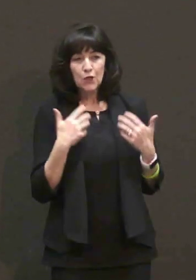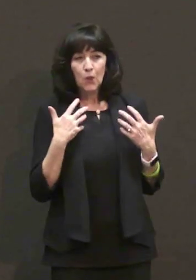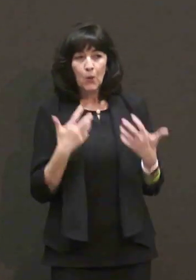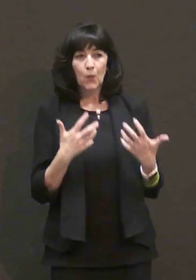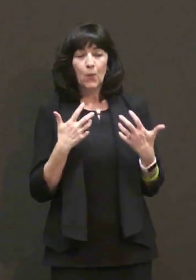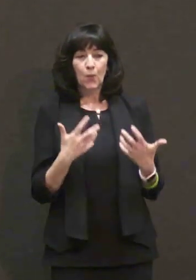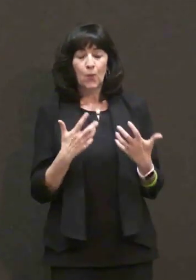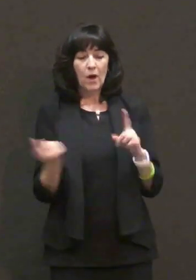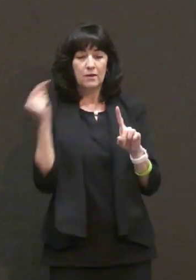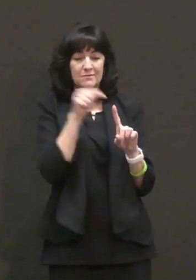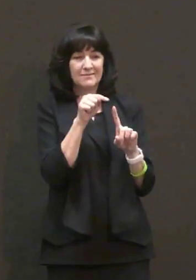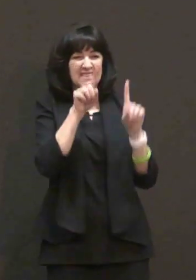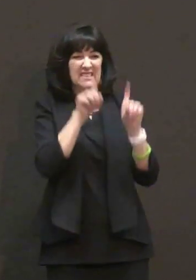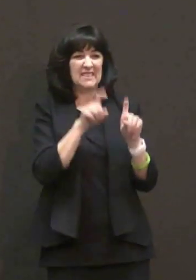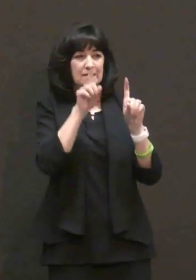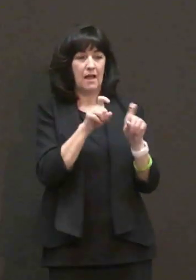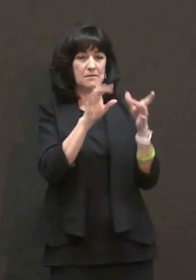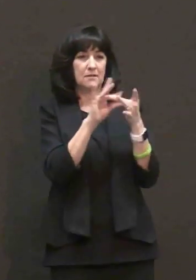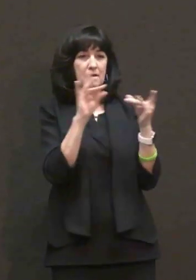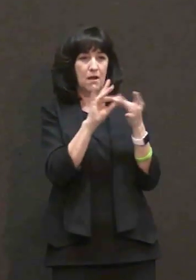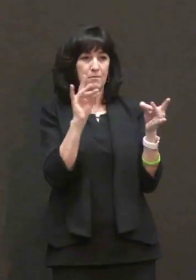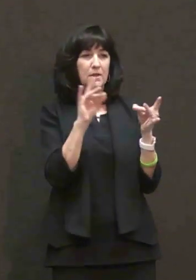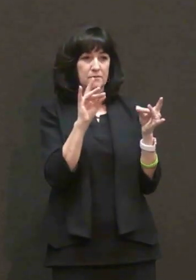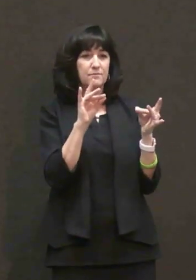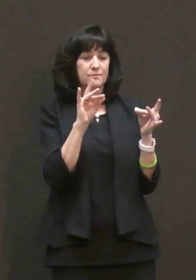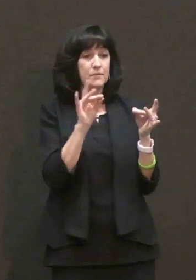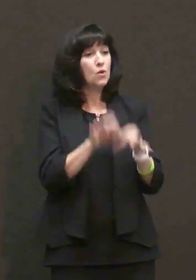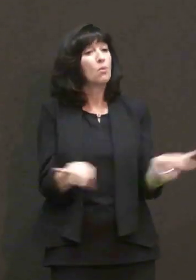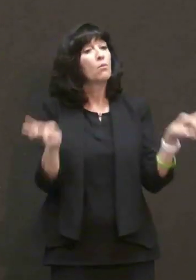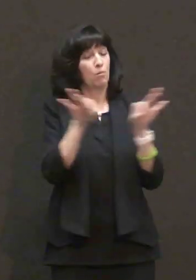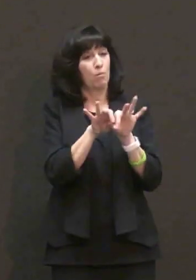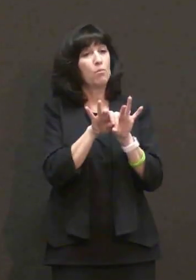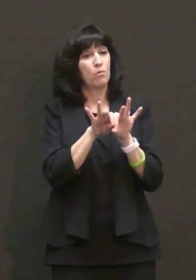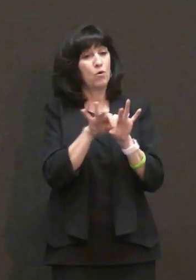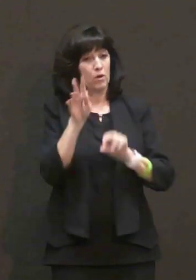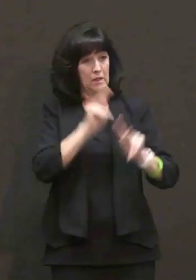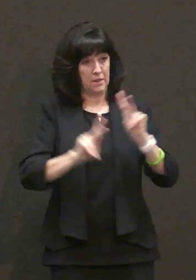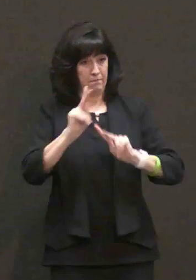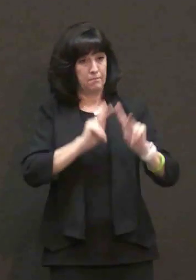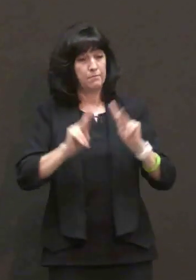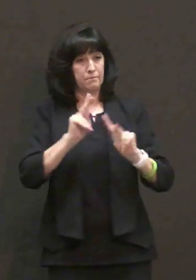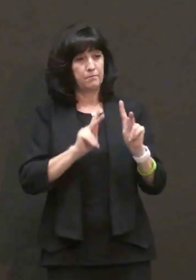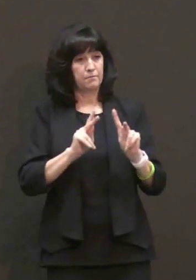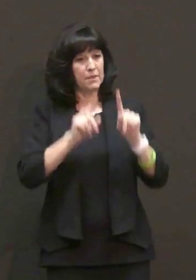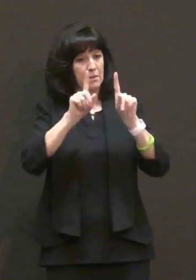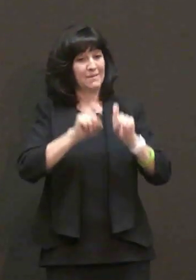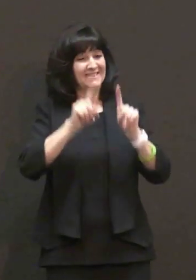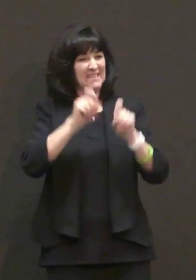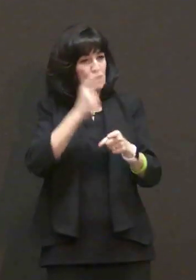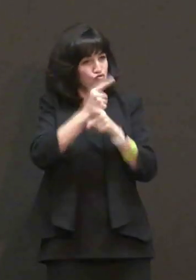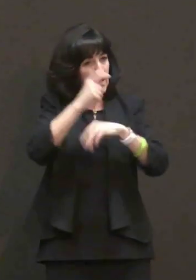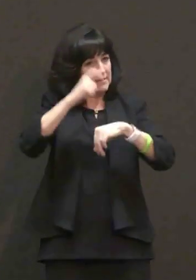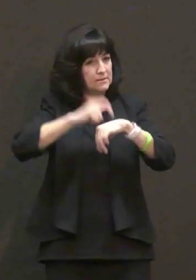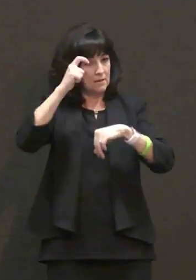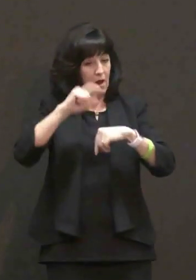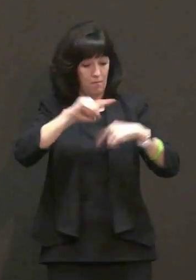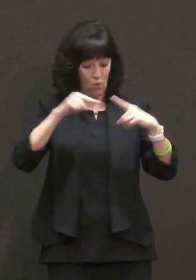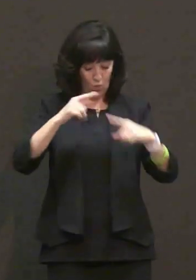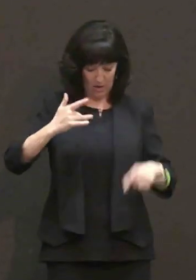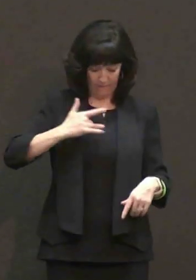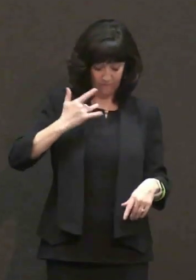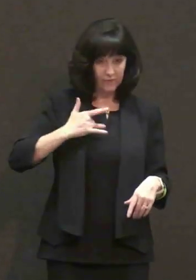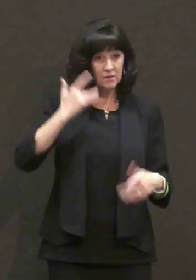to the testing comments is it is important that people are tested at the right time. In other words, when they have